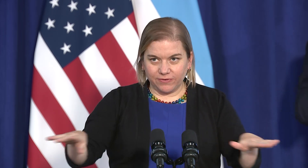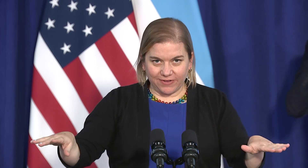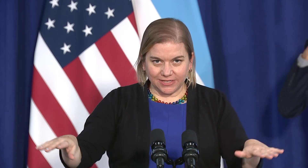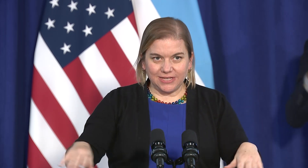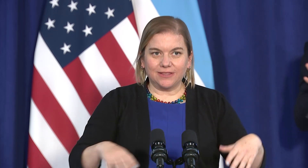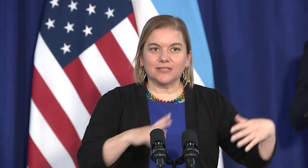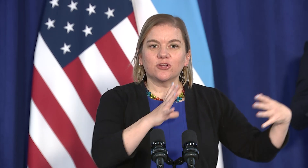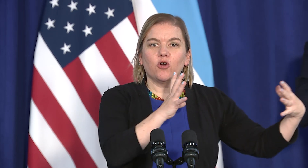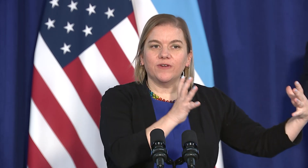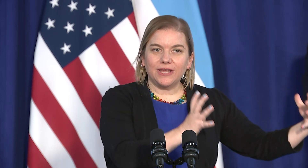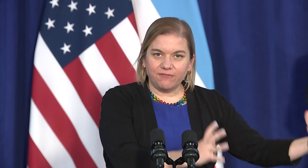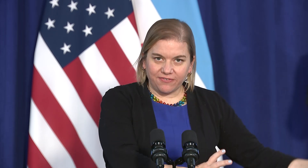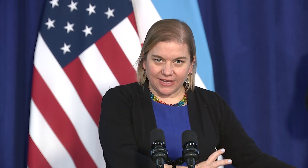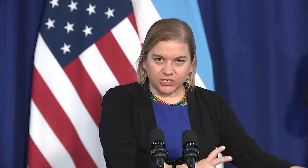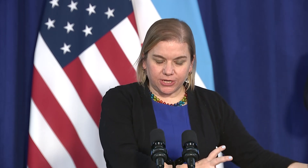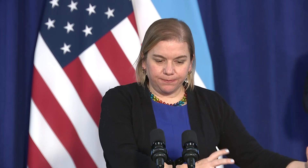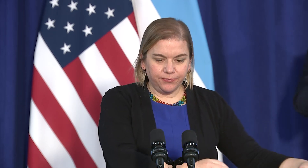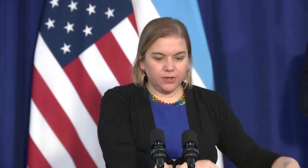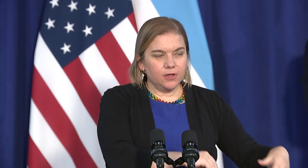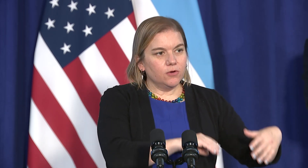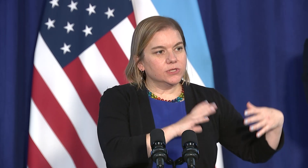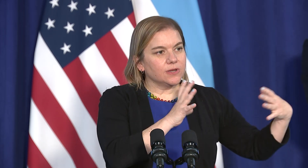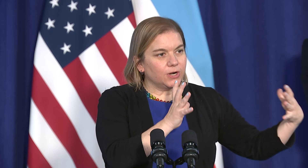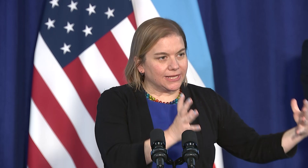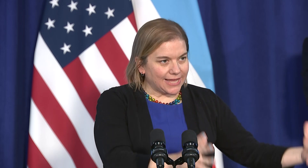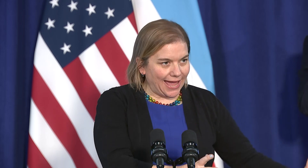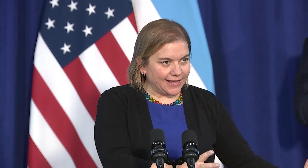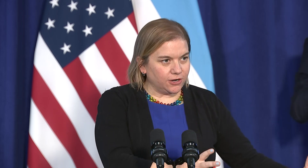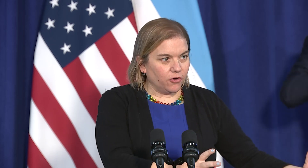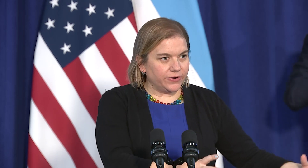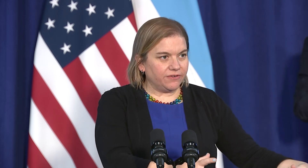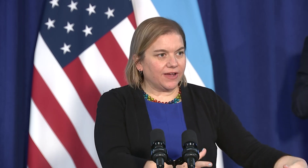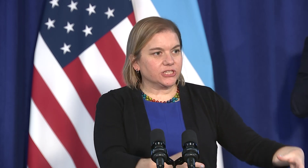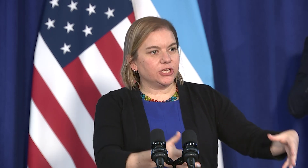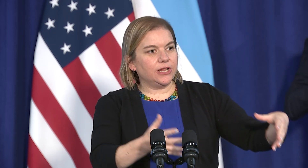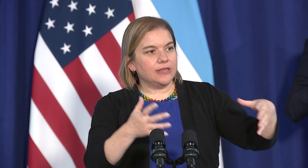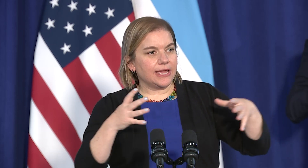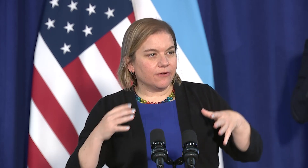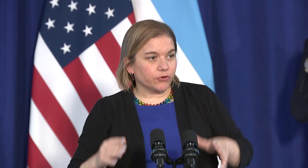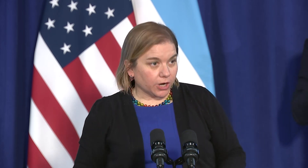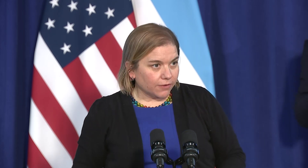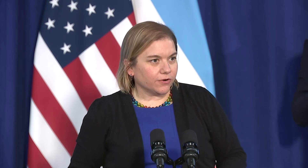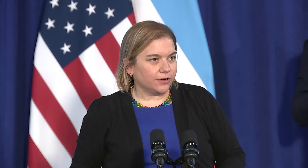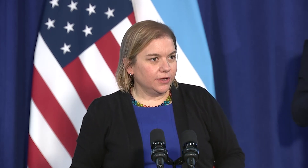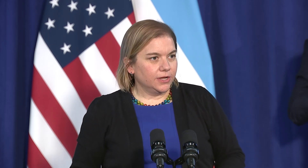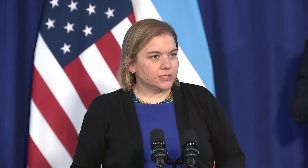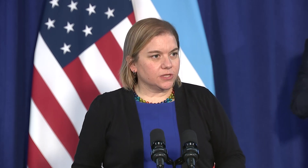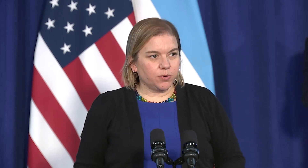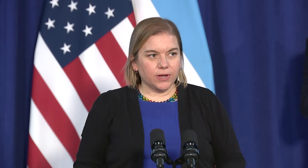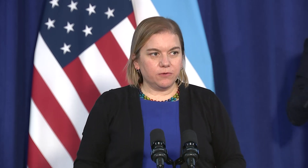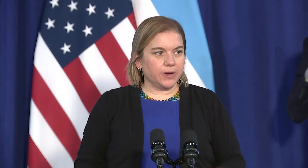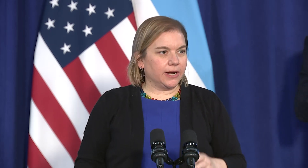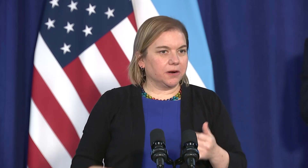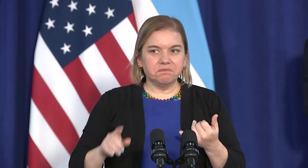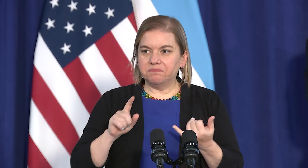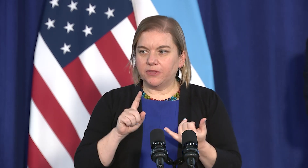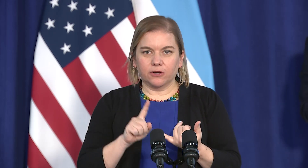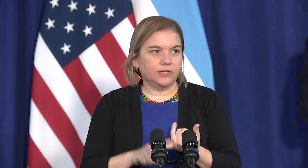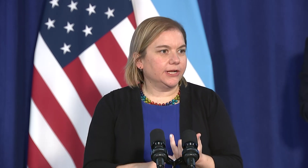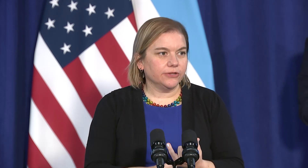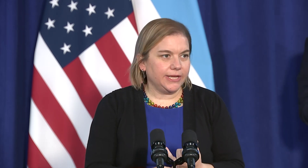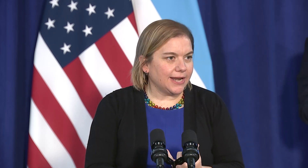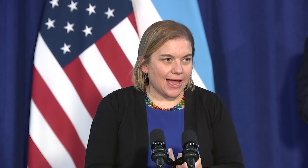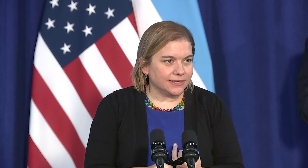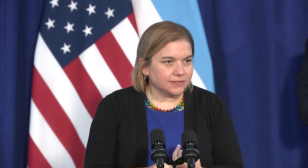not COVID vaccine. This is COVID infection. When someone has had COVID infection and they have recovered to the point where